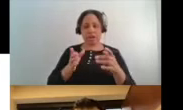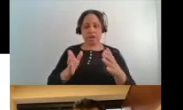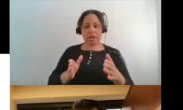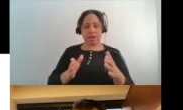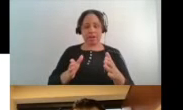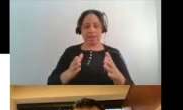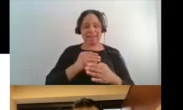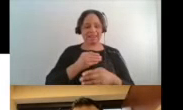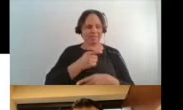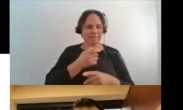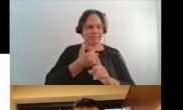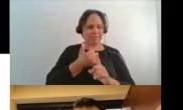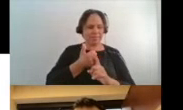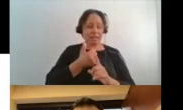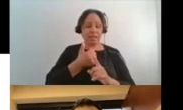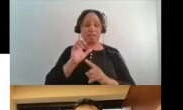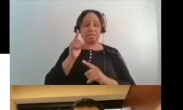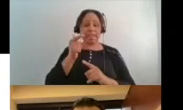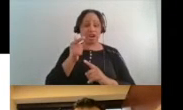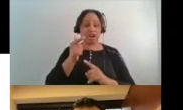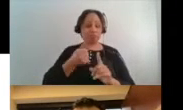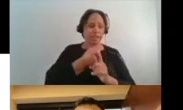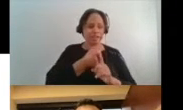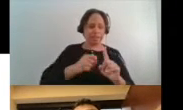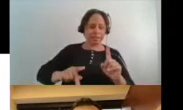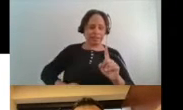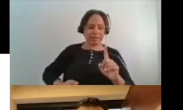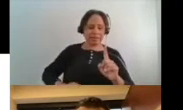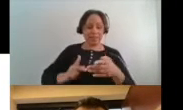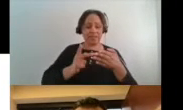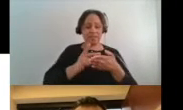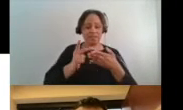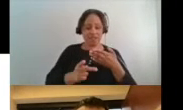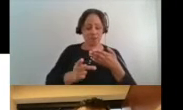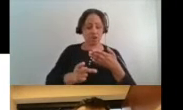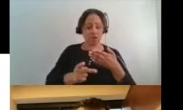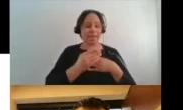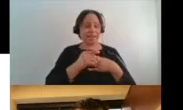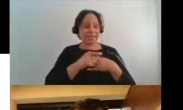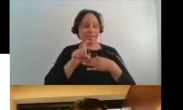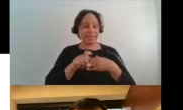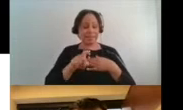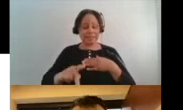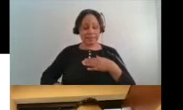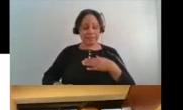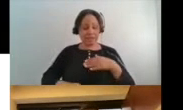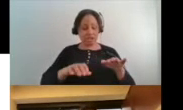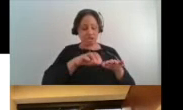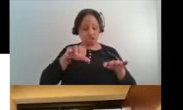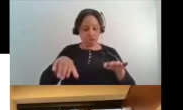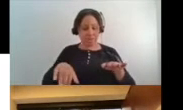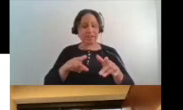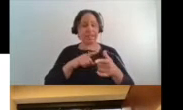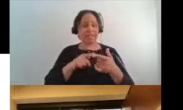candidate, okay, someone who donated a kidney and now they need a kidney transplant, you get put near the top of the deceased donor waiting list. So we have this